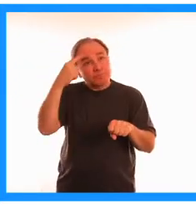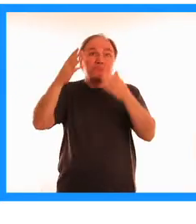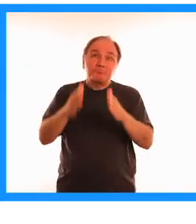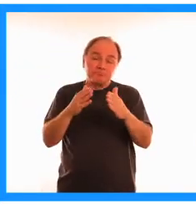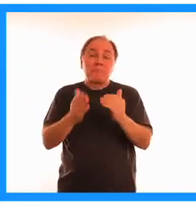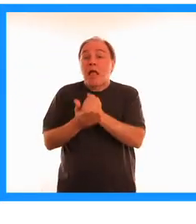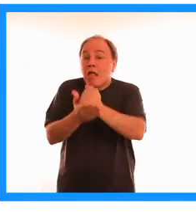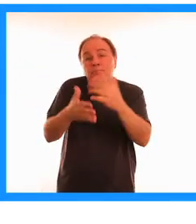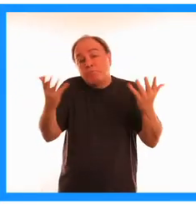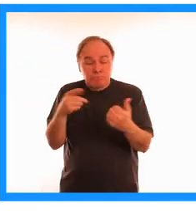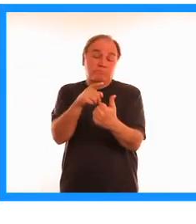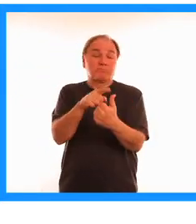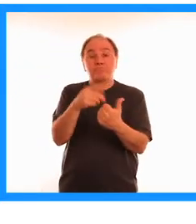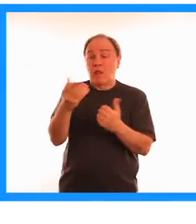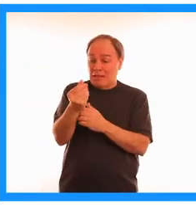and development of the child.